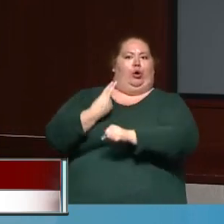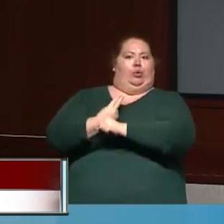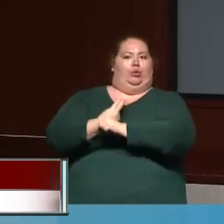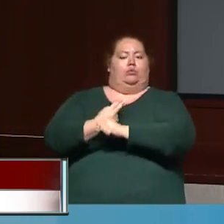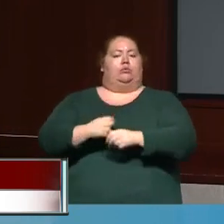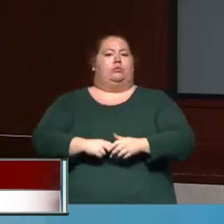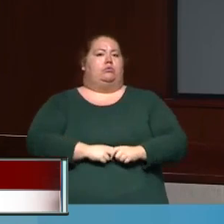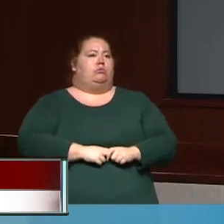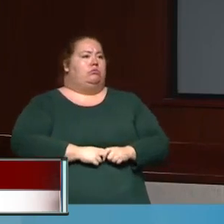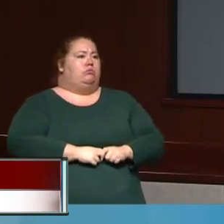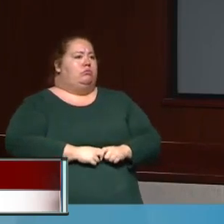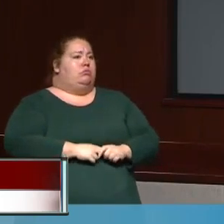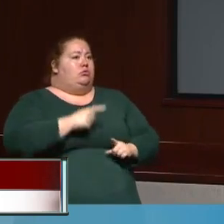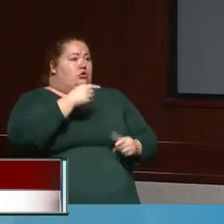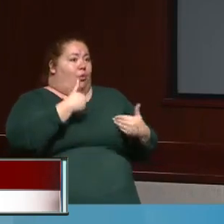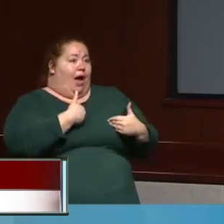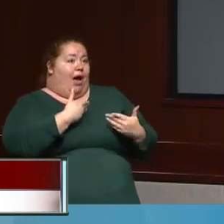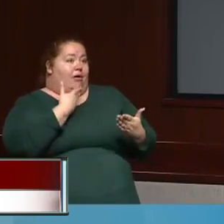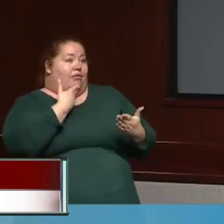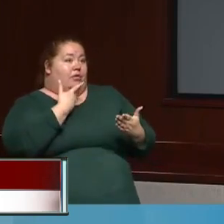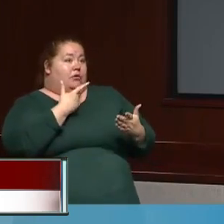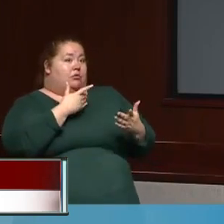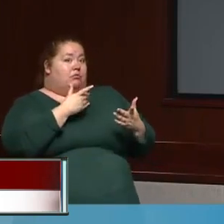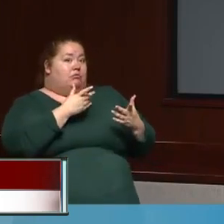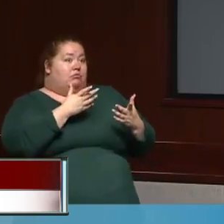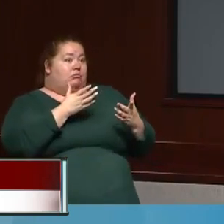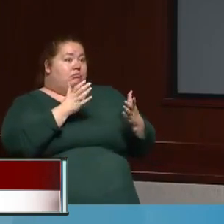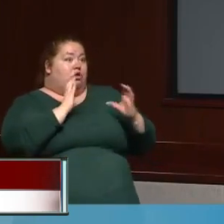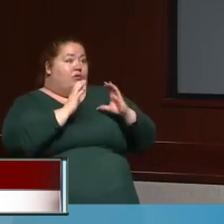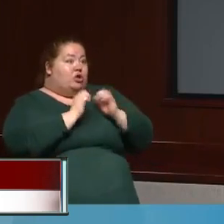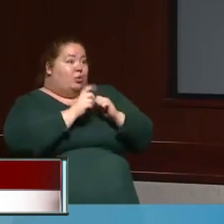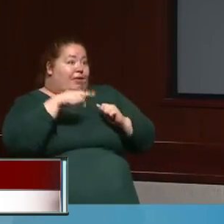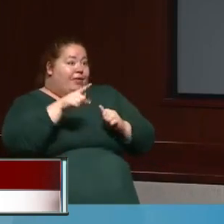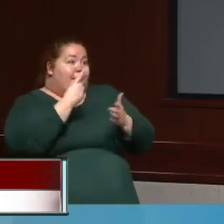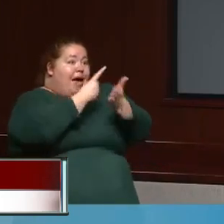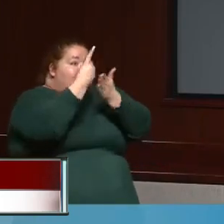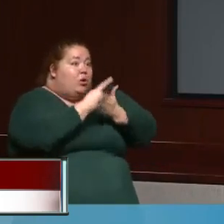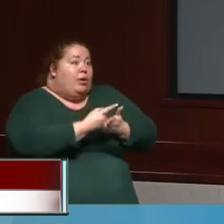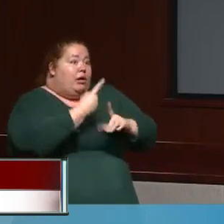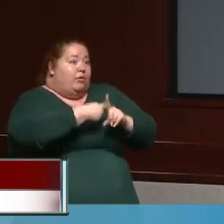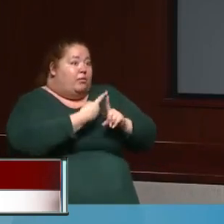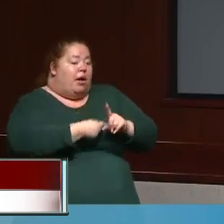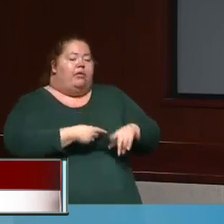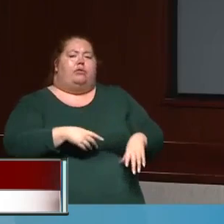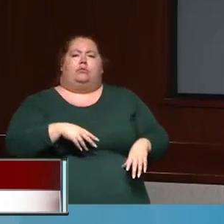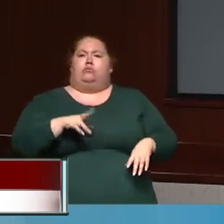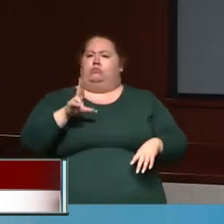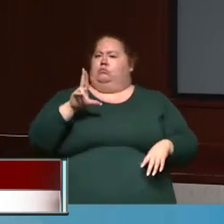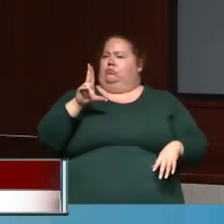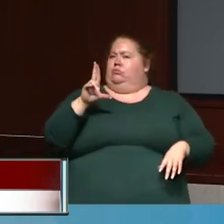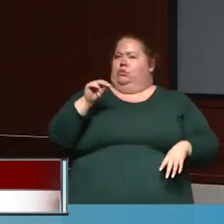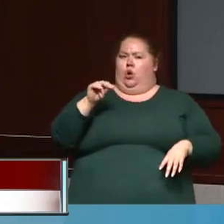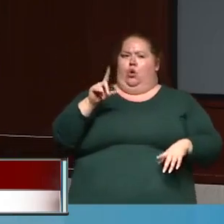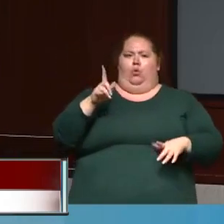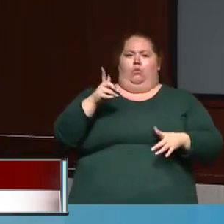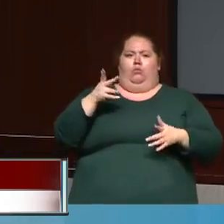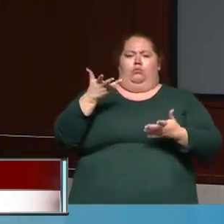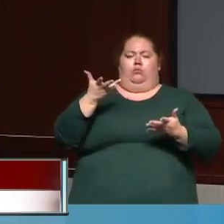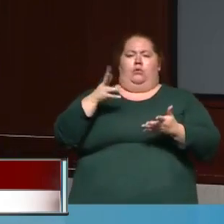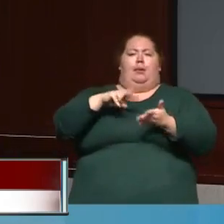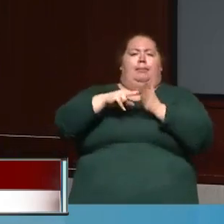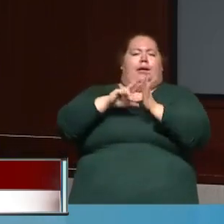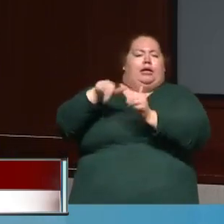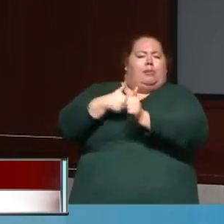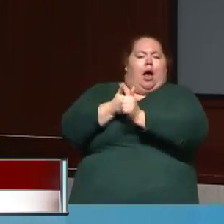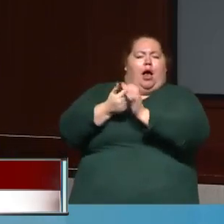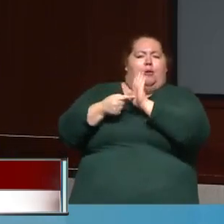have to revisit a conversation with him each week? No, the model. Month? No, the model we have, the whole purpose of building the model was